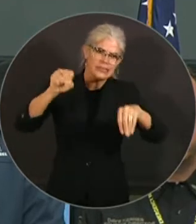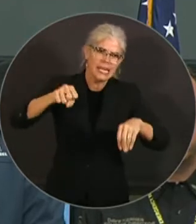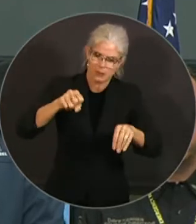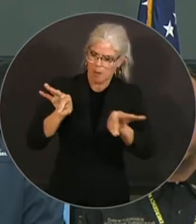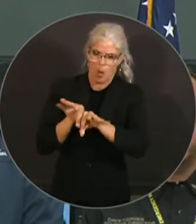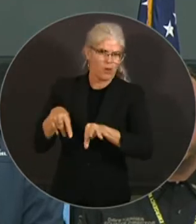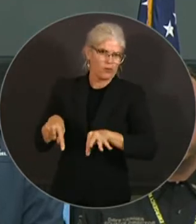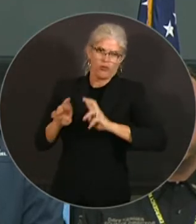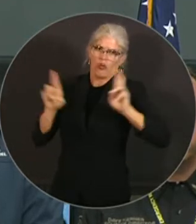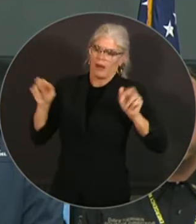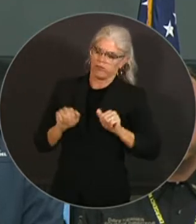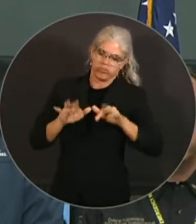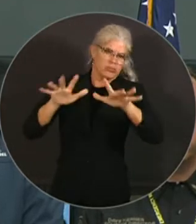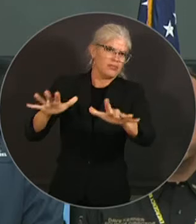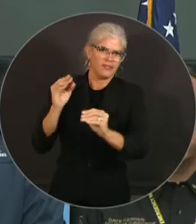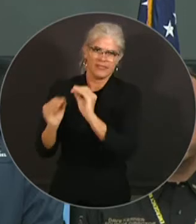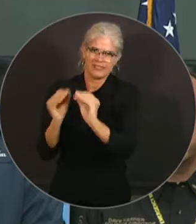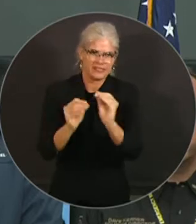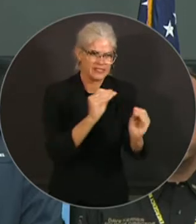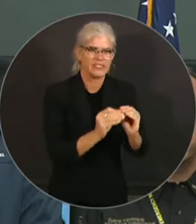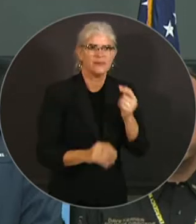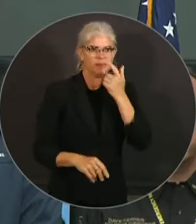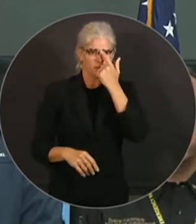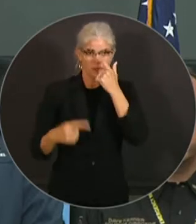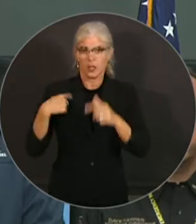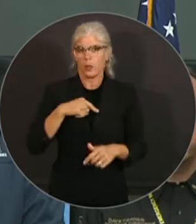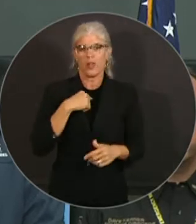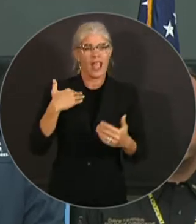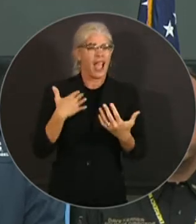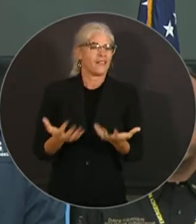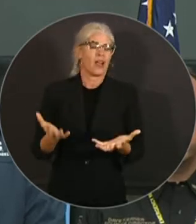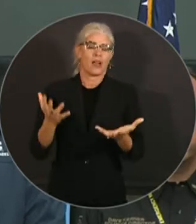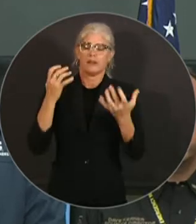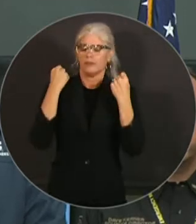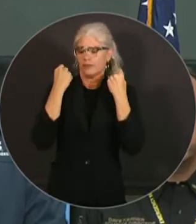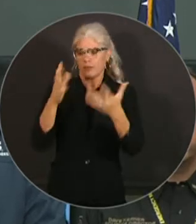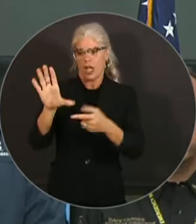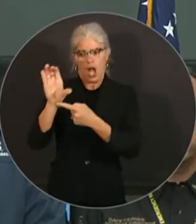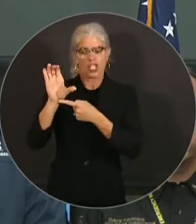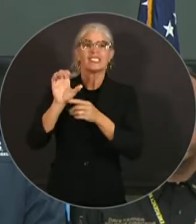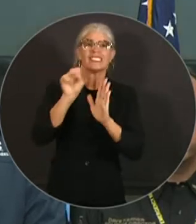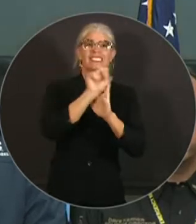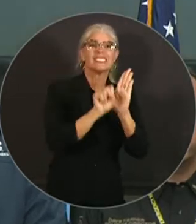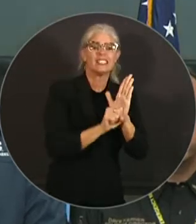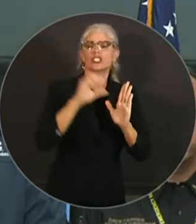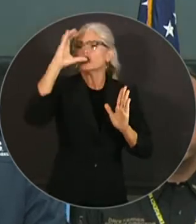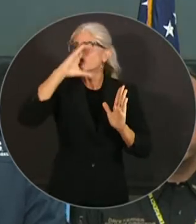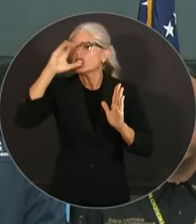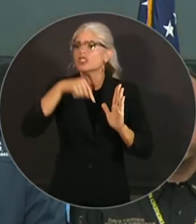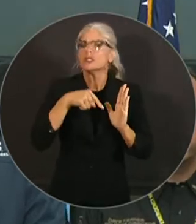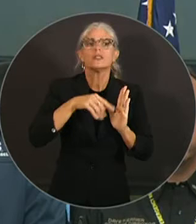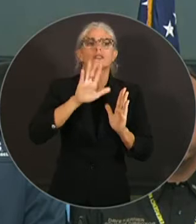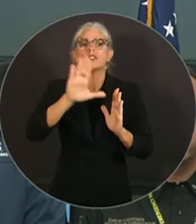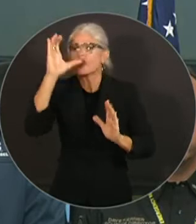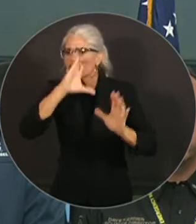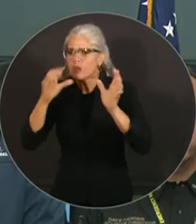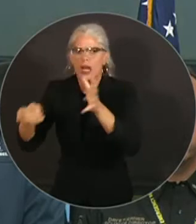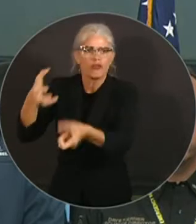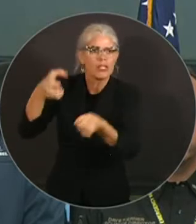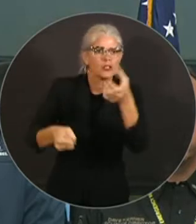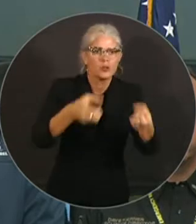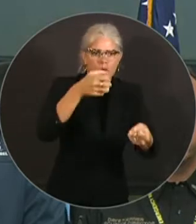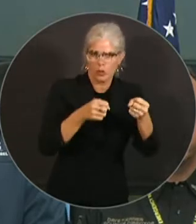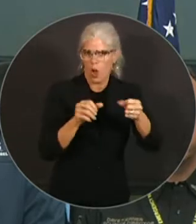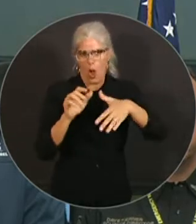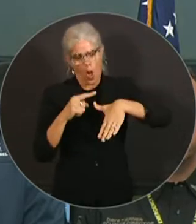that. We have hundreds of state search and rescue personnel embedded in potential impact sites along the West Coast to begin immediate